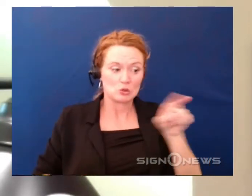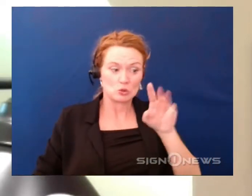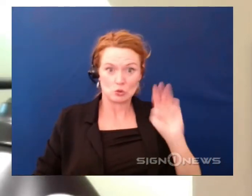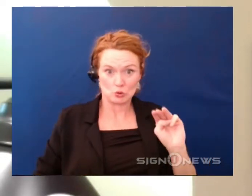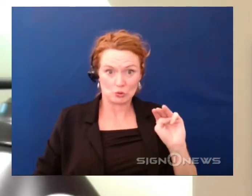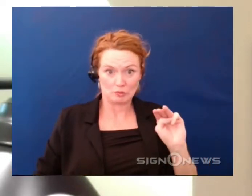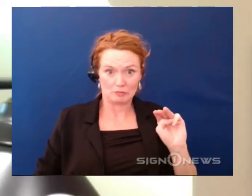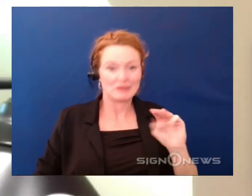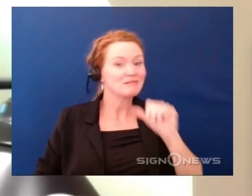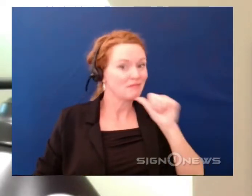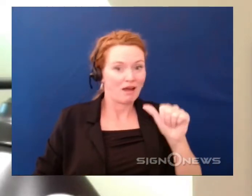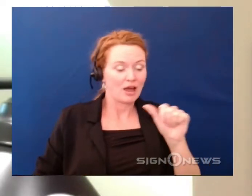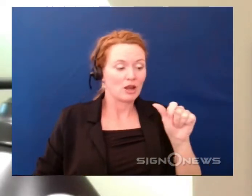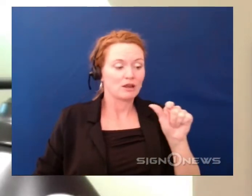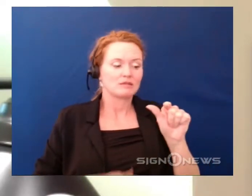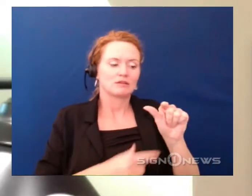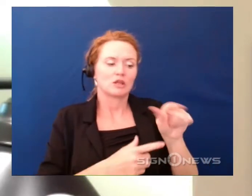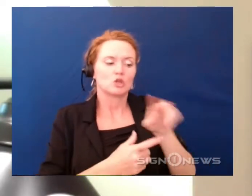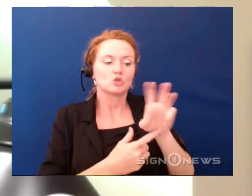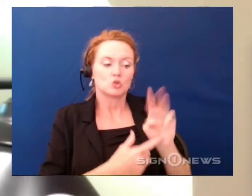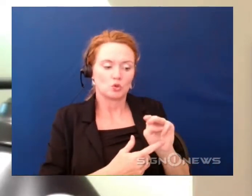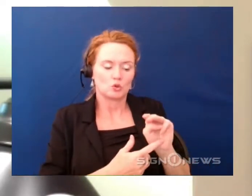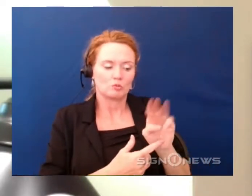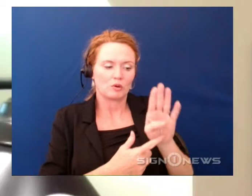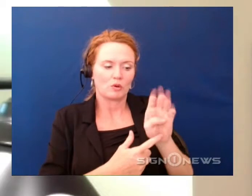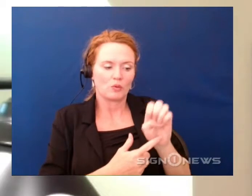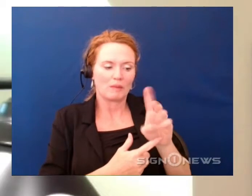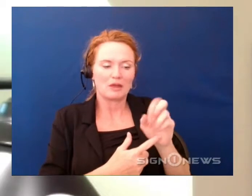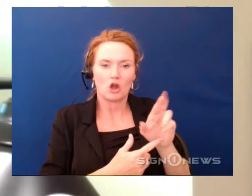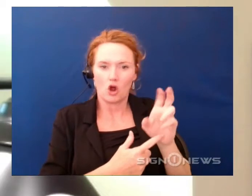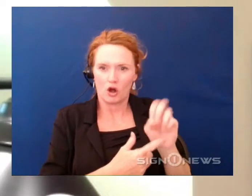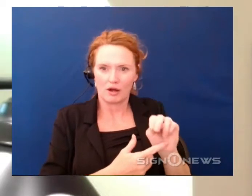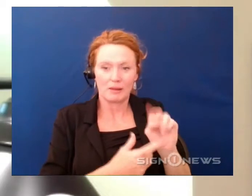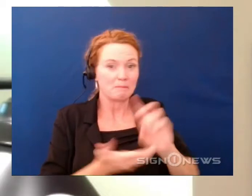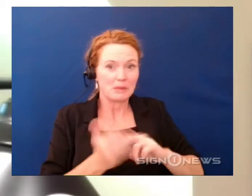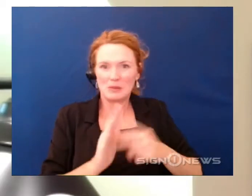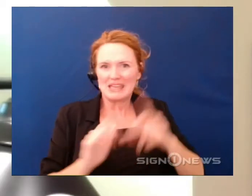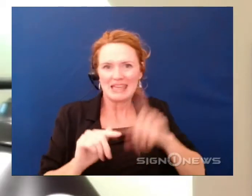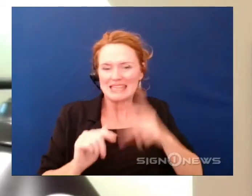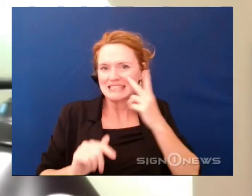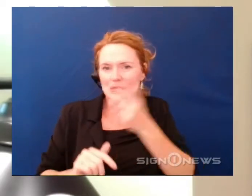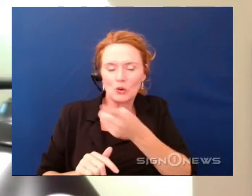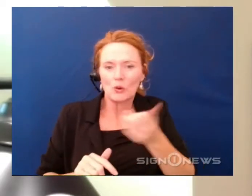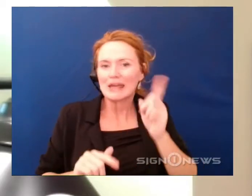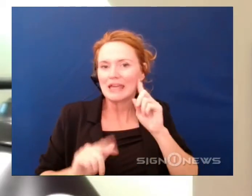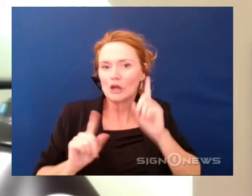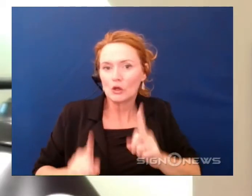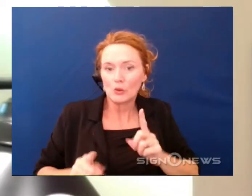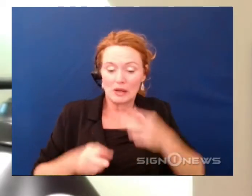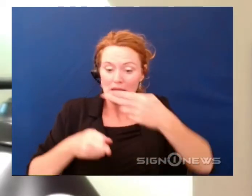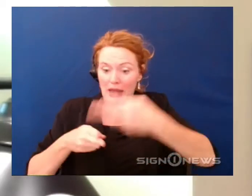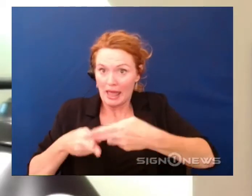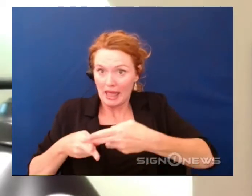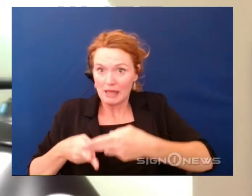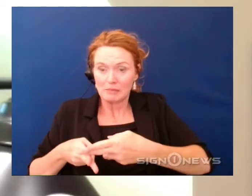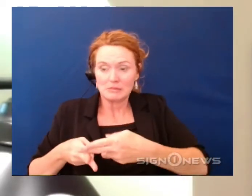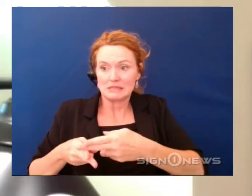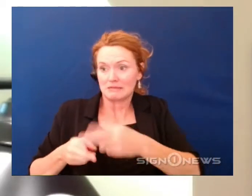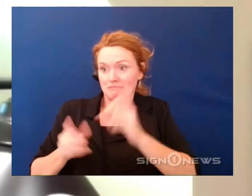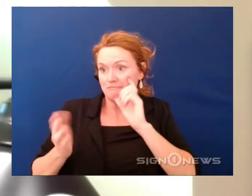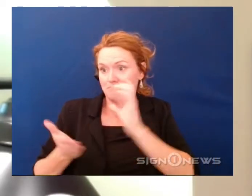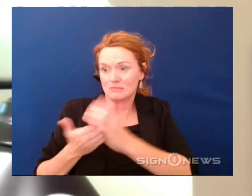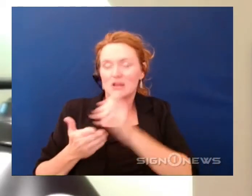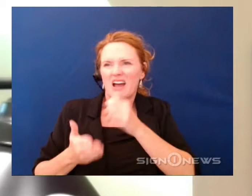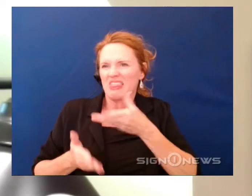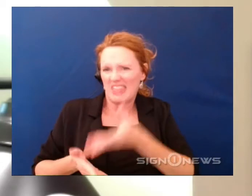Zoom meeting, so unless you're a panelist, we won't be able to see or hear you. Attendee names and images will not be visible on the